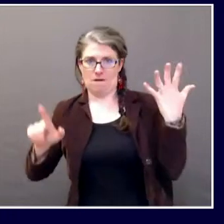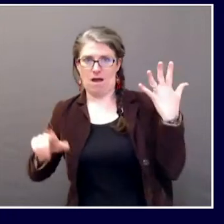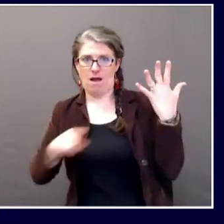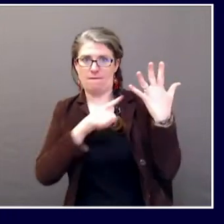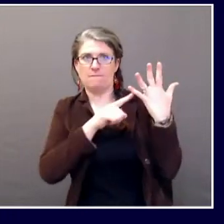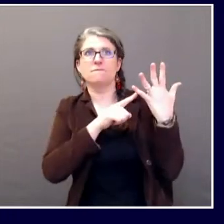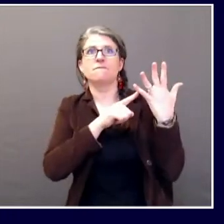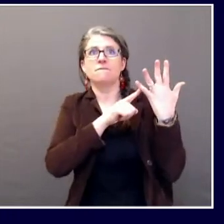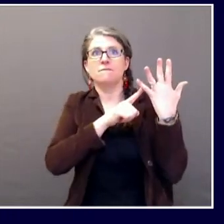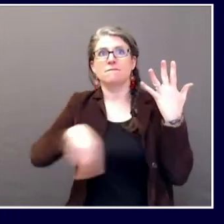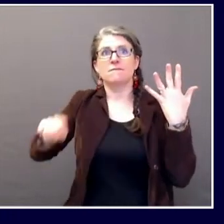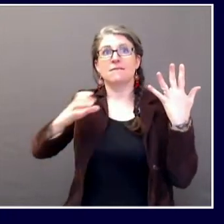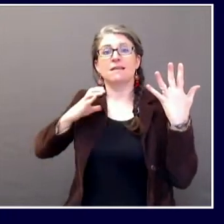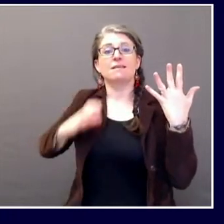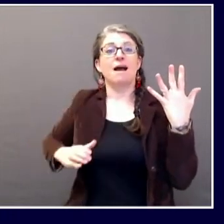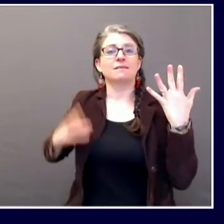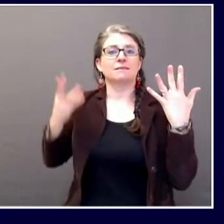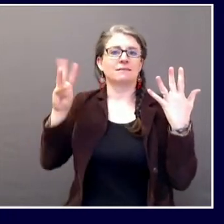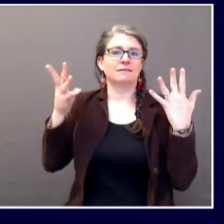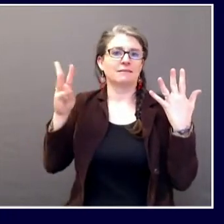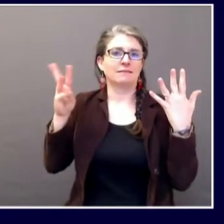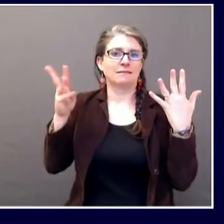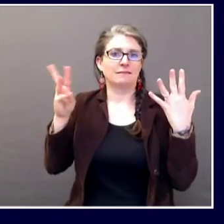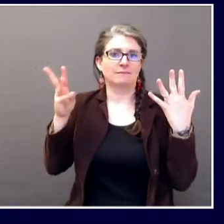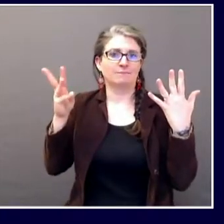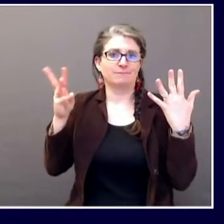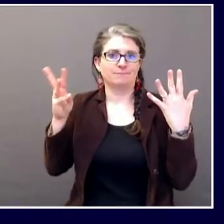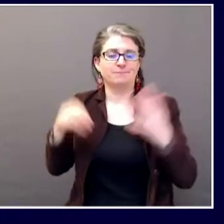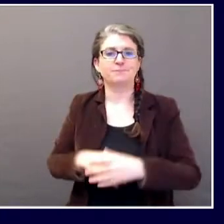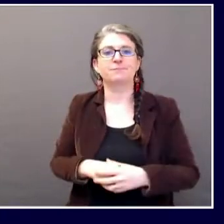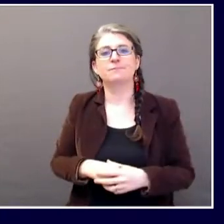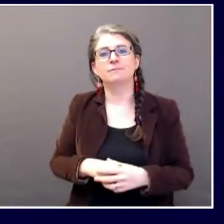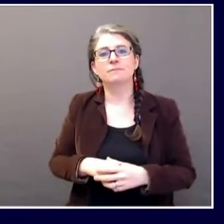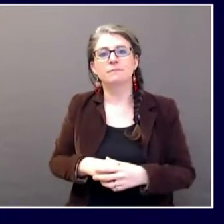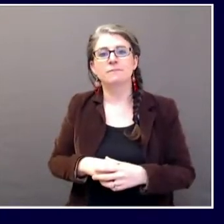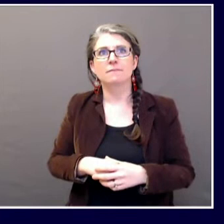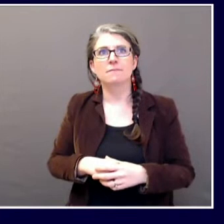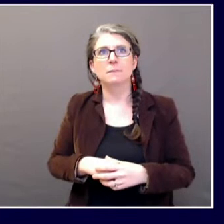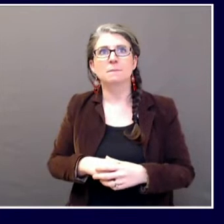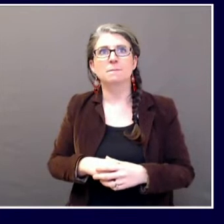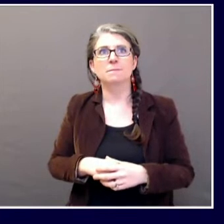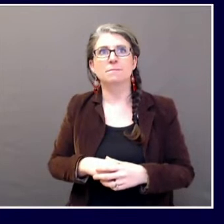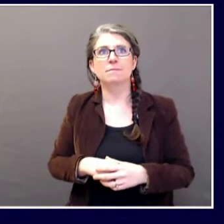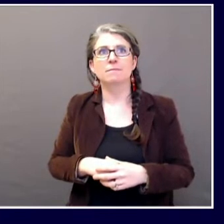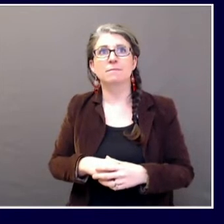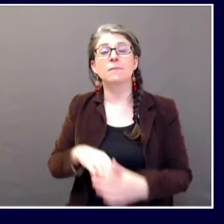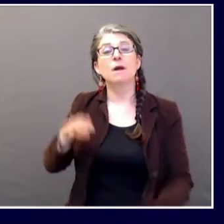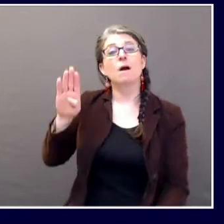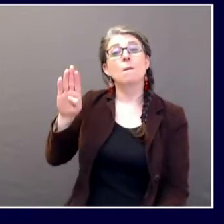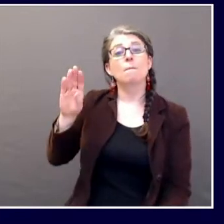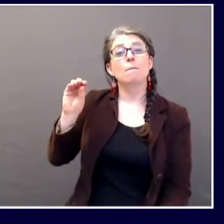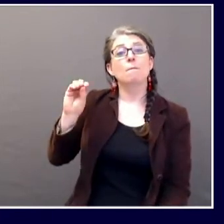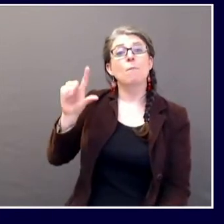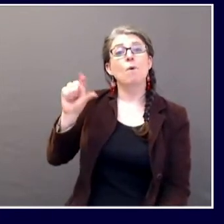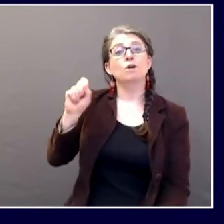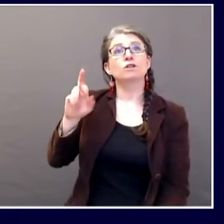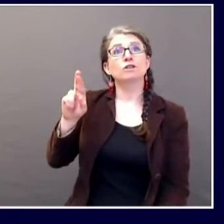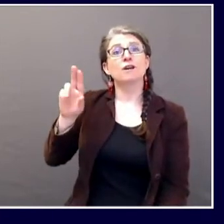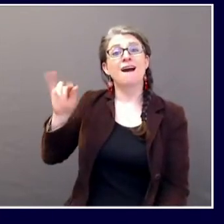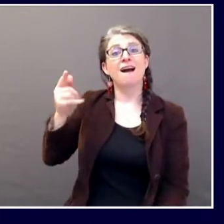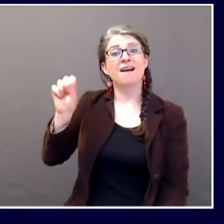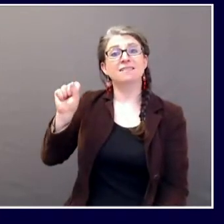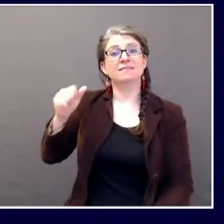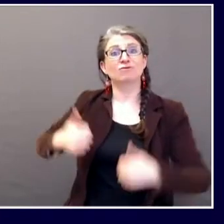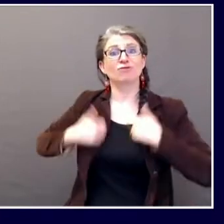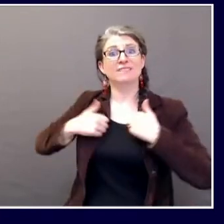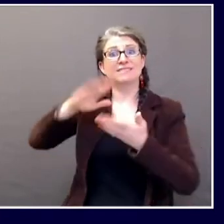among clients of the Oxford Street shelter. With both Bolster Heights as well as with the Oxford Street shelter, we're working with